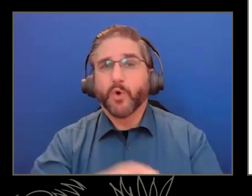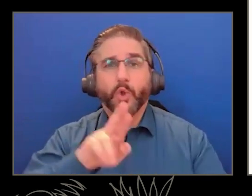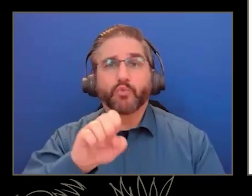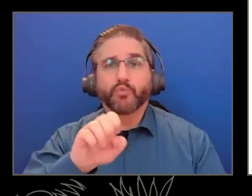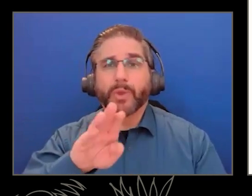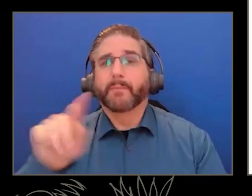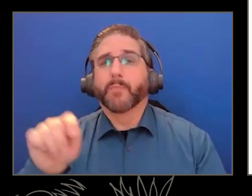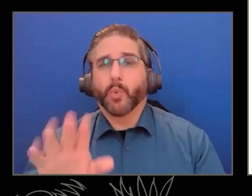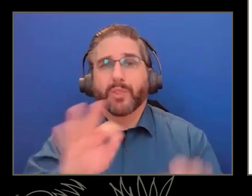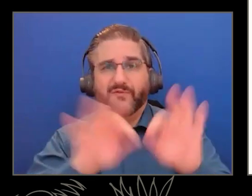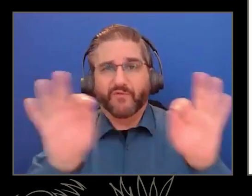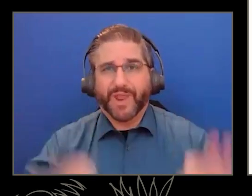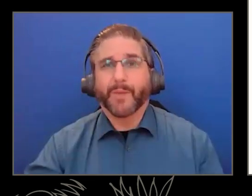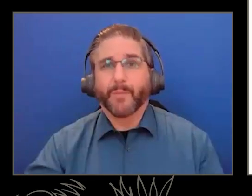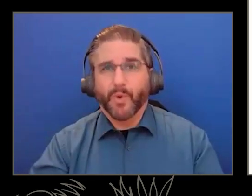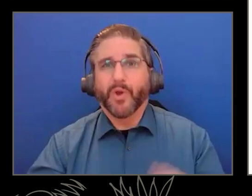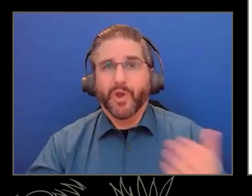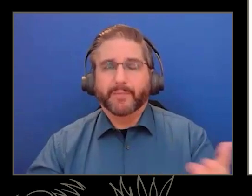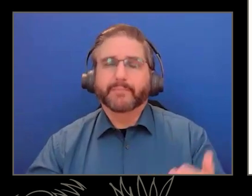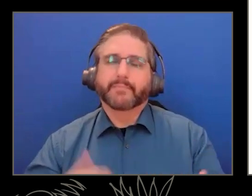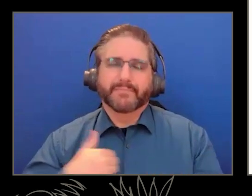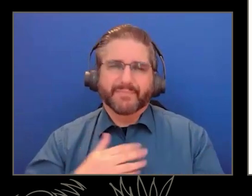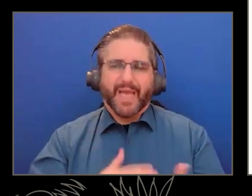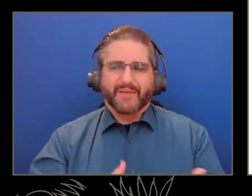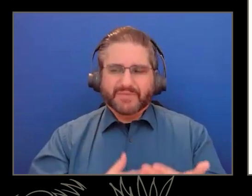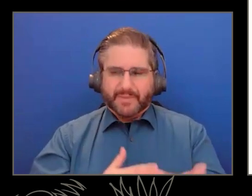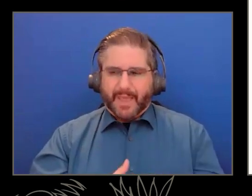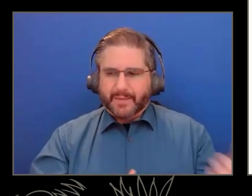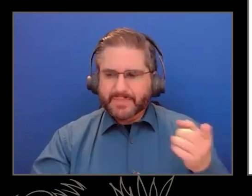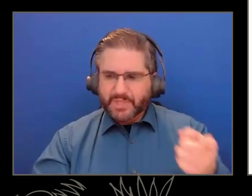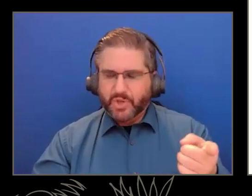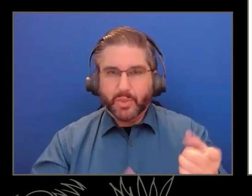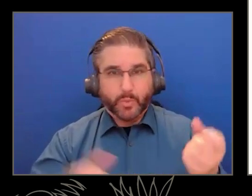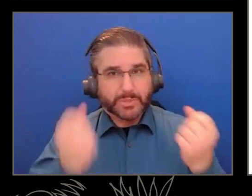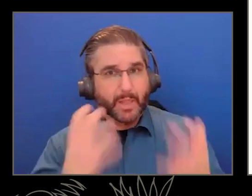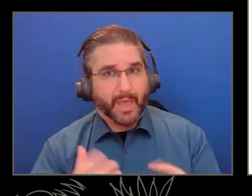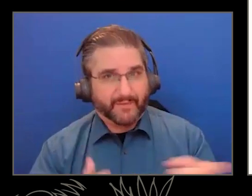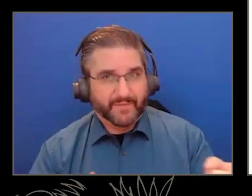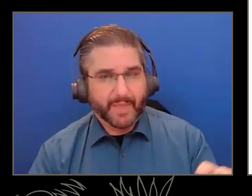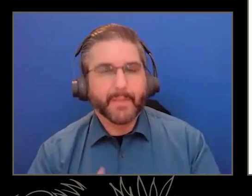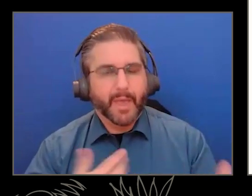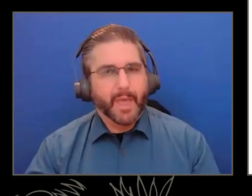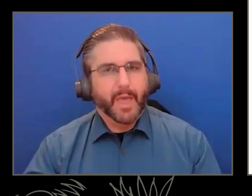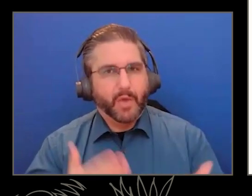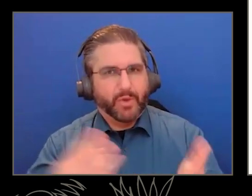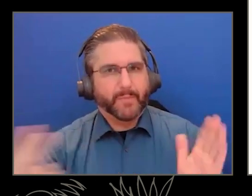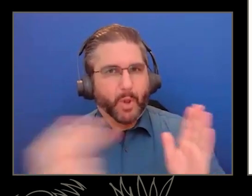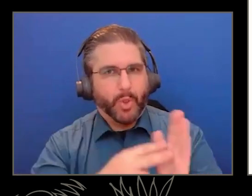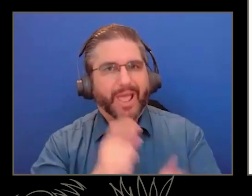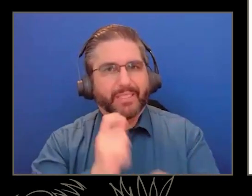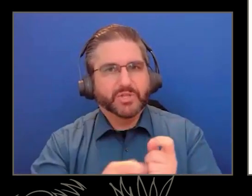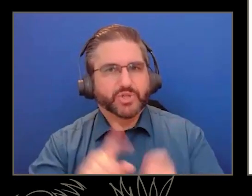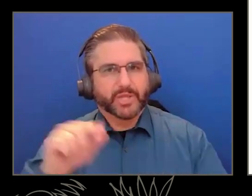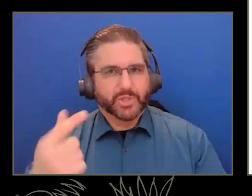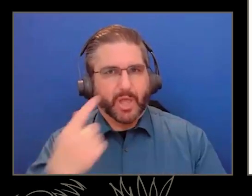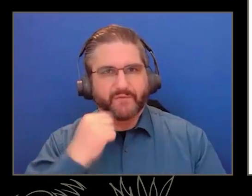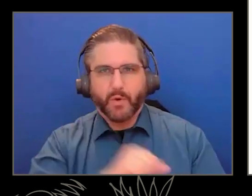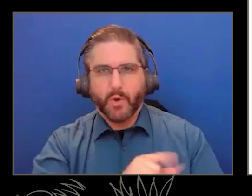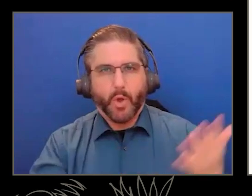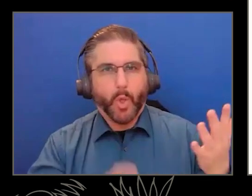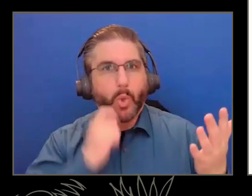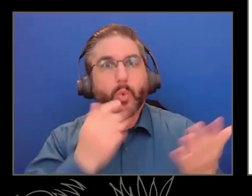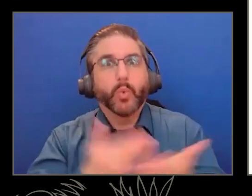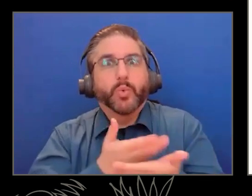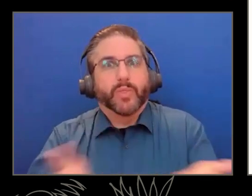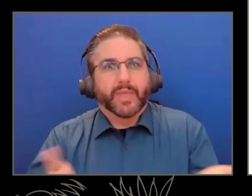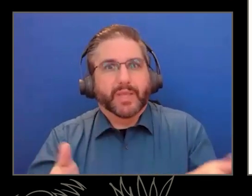will. So I have a couple of items here. There was a lot. I definitely recommend going to check the changelog for all of the cool new things that are